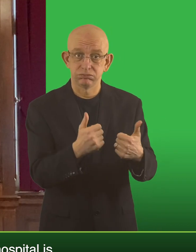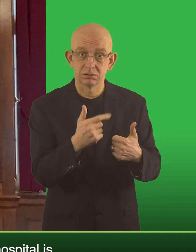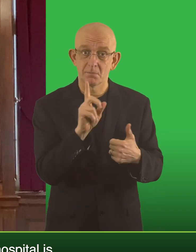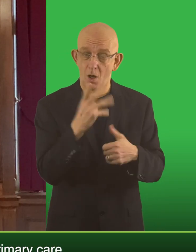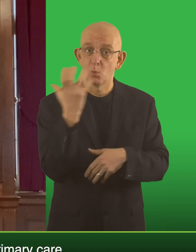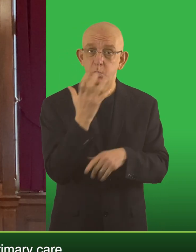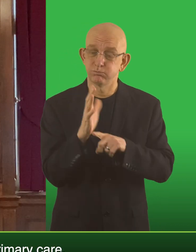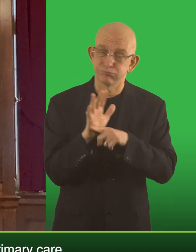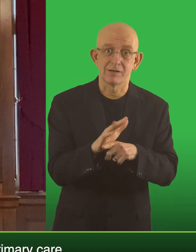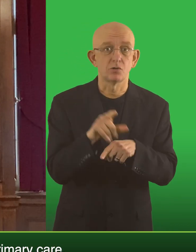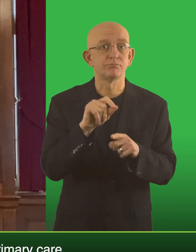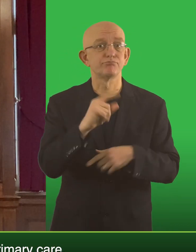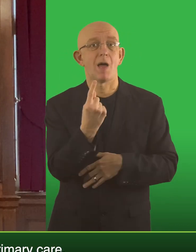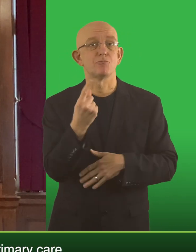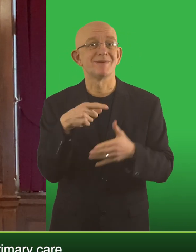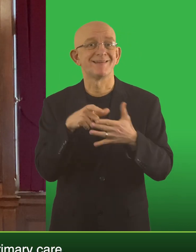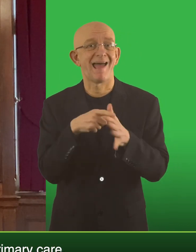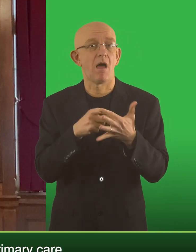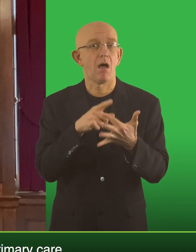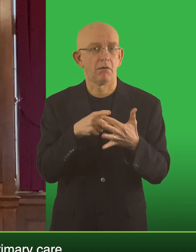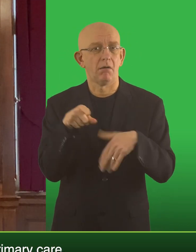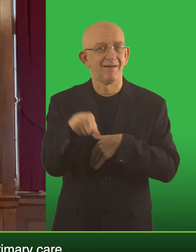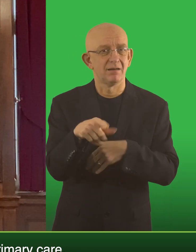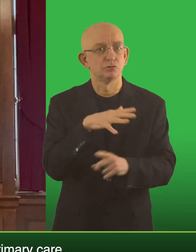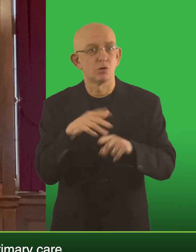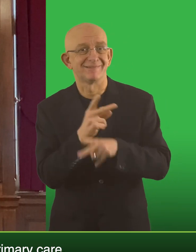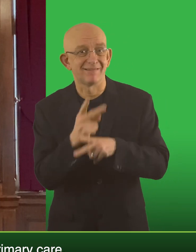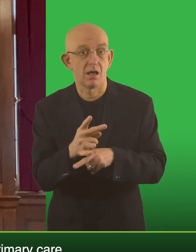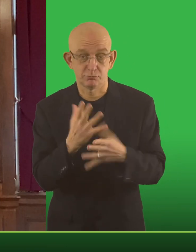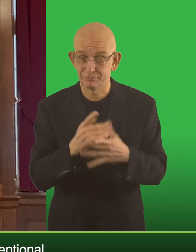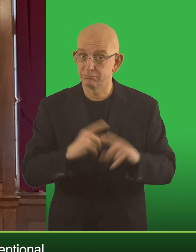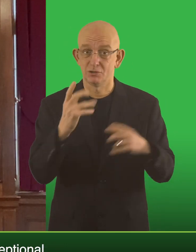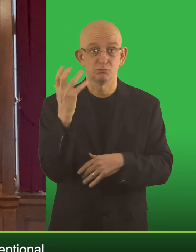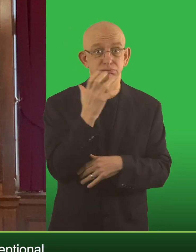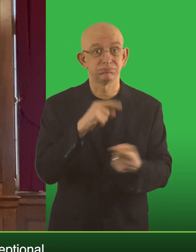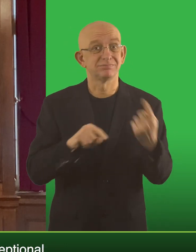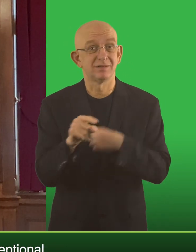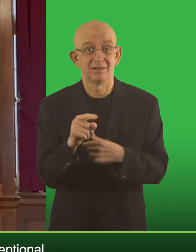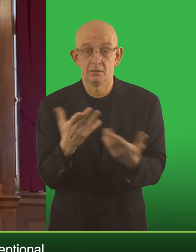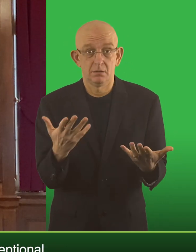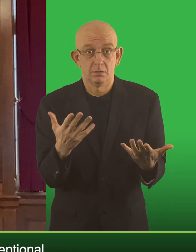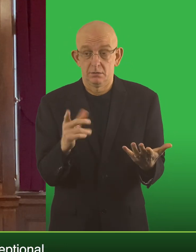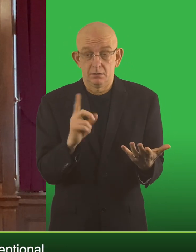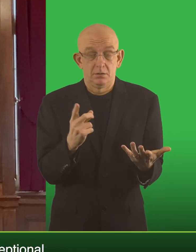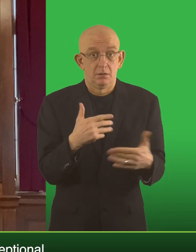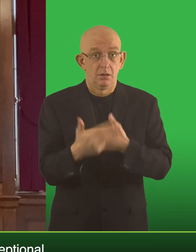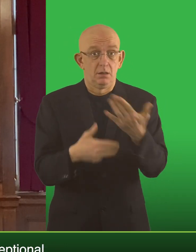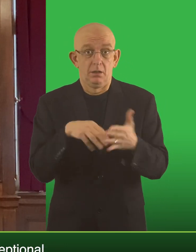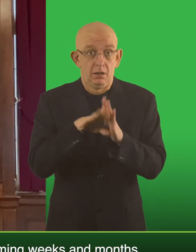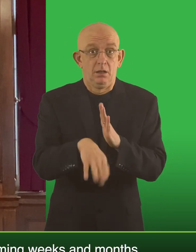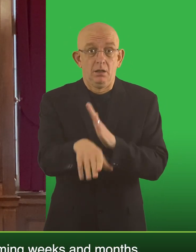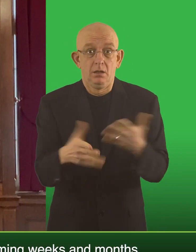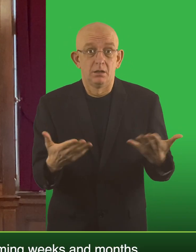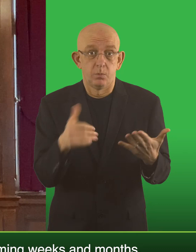is good, but there's also pressure in primary care, there's also pressure on social care. That's unprecedented, exceptional and